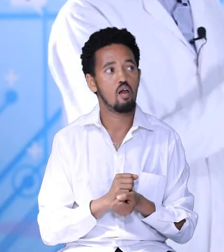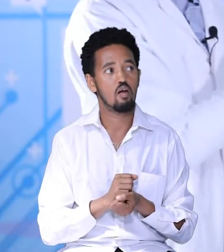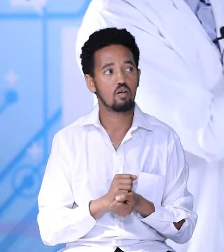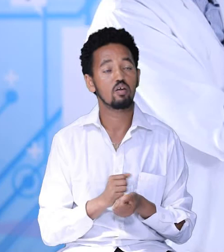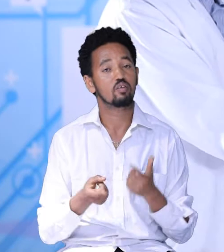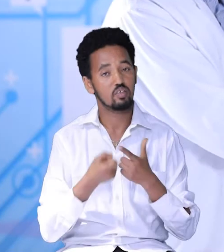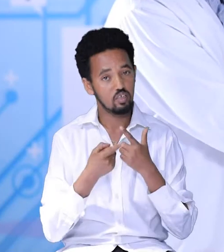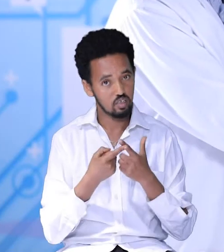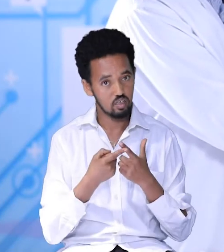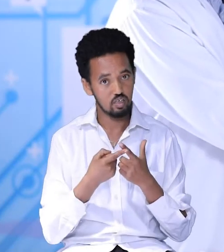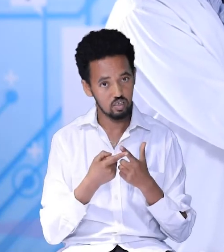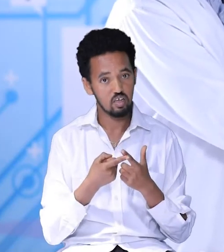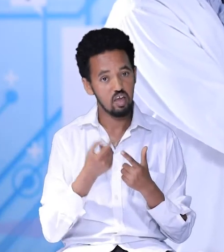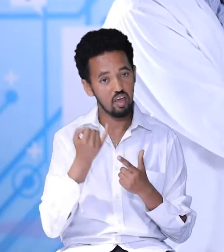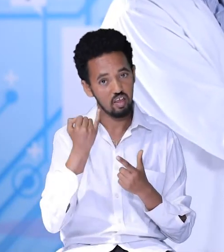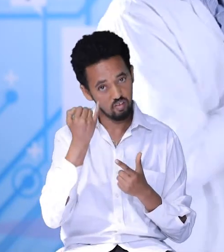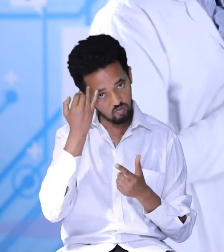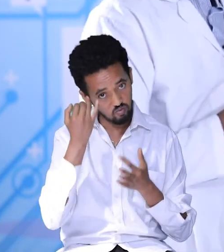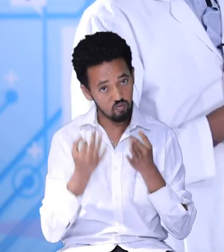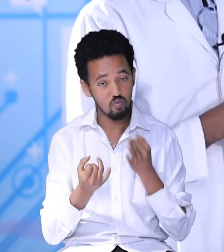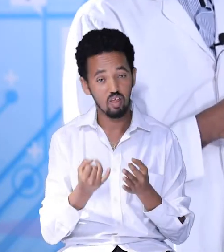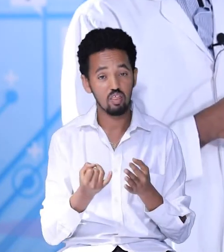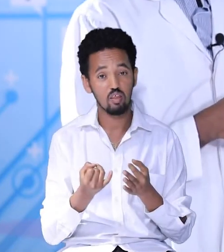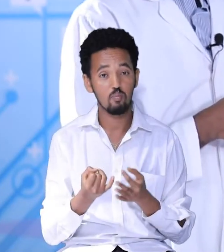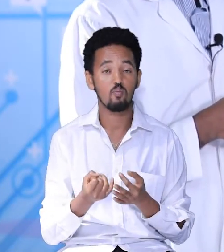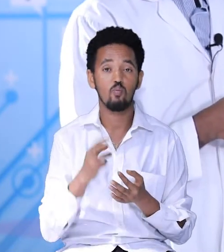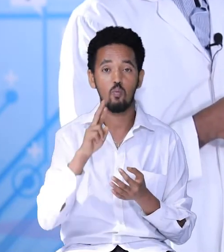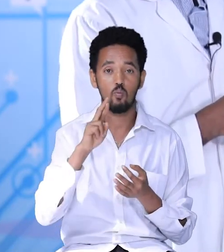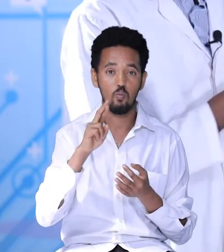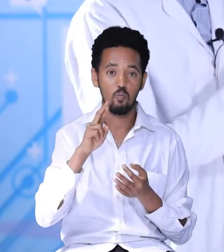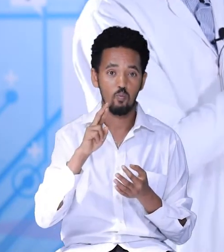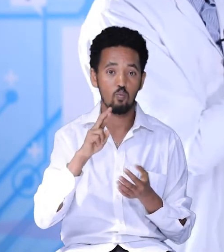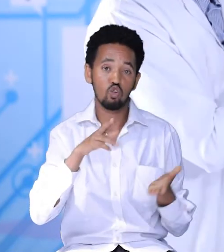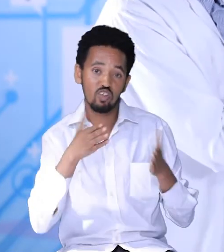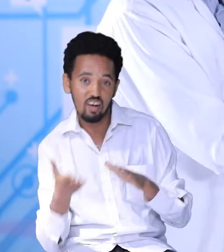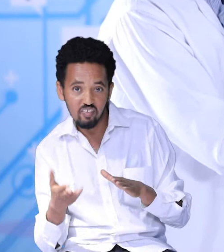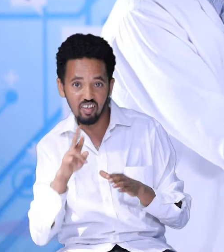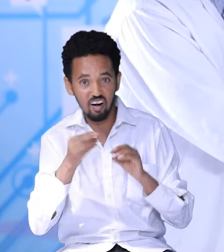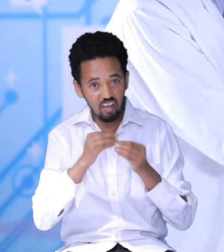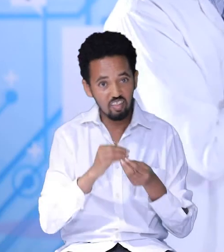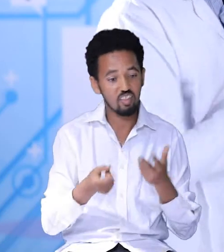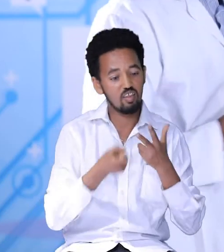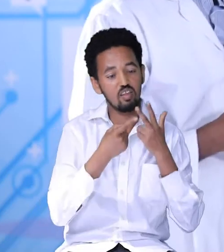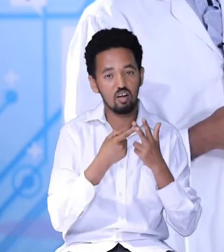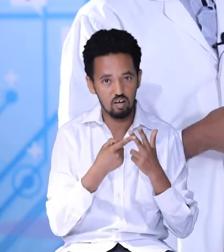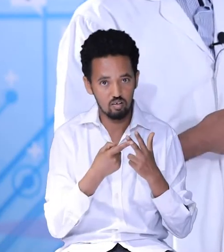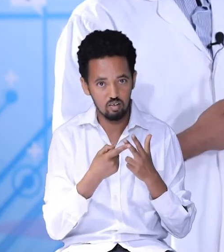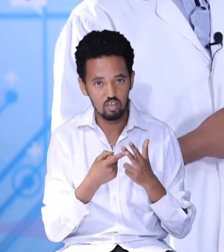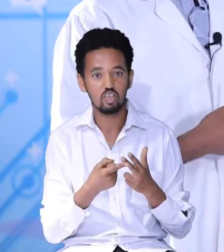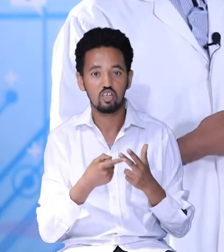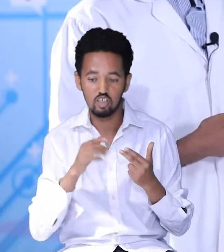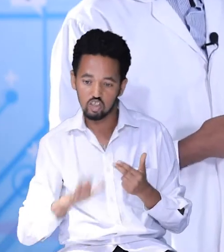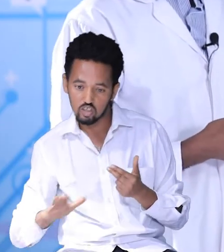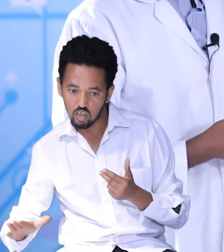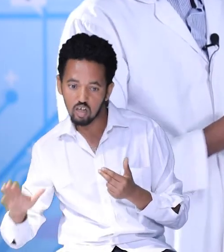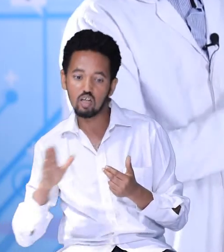The second one is infant mortality rate. The third one is child